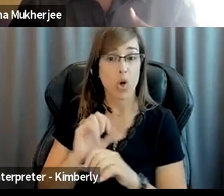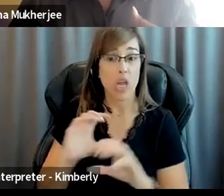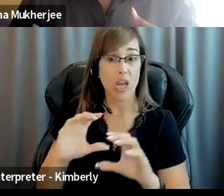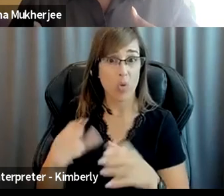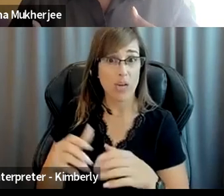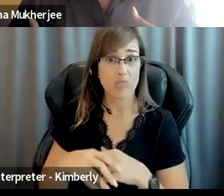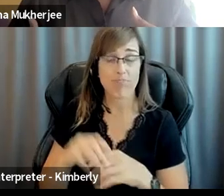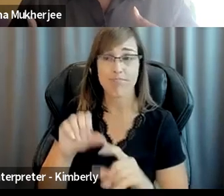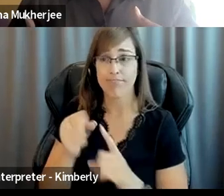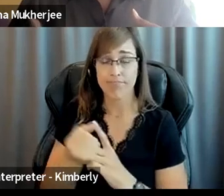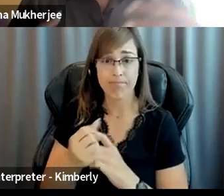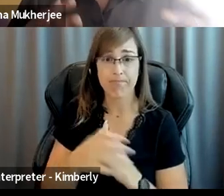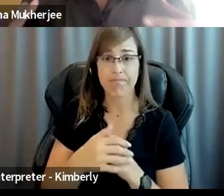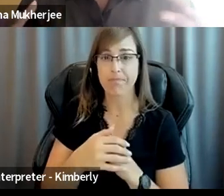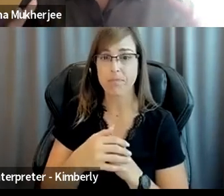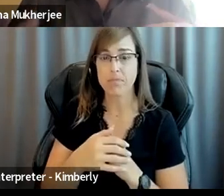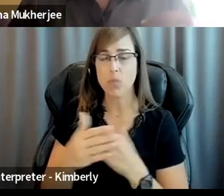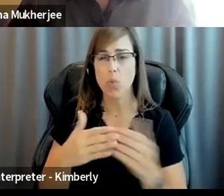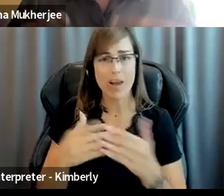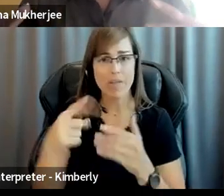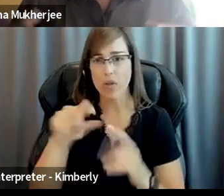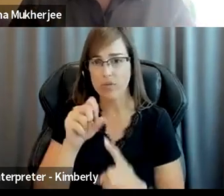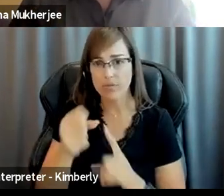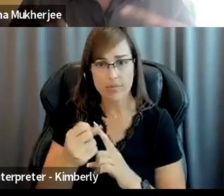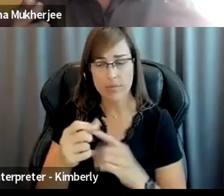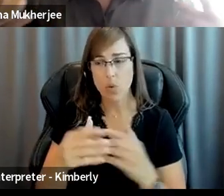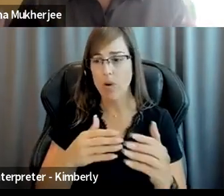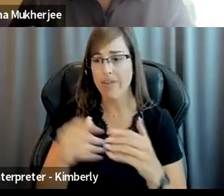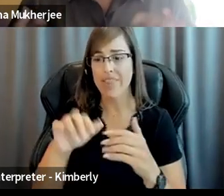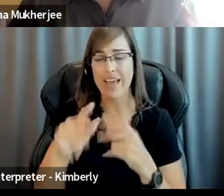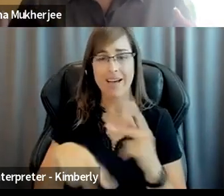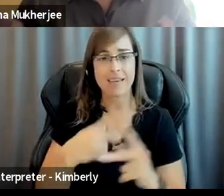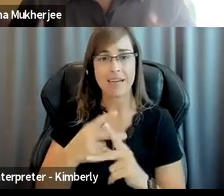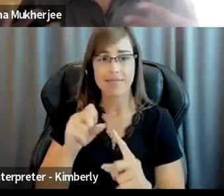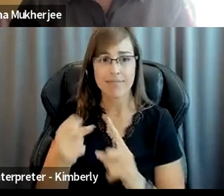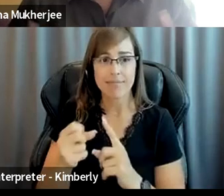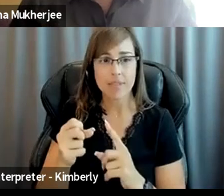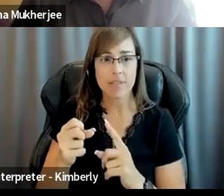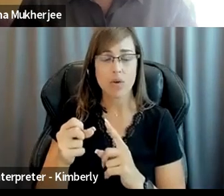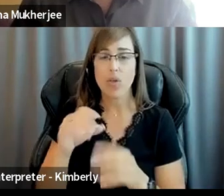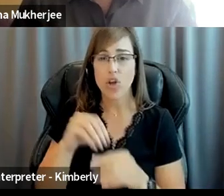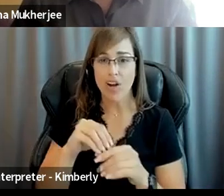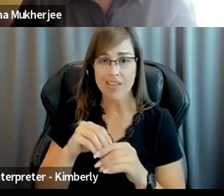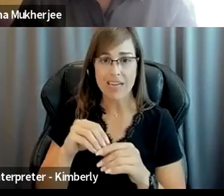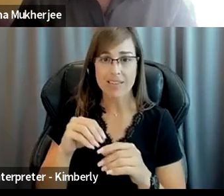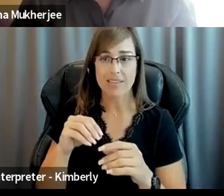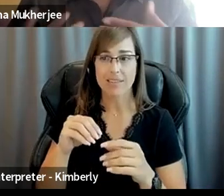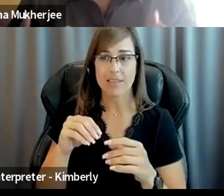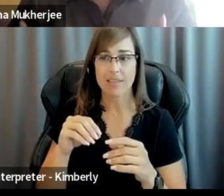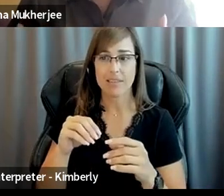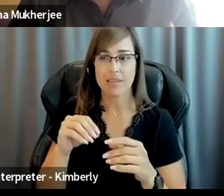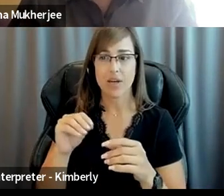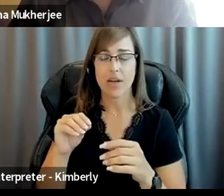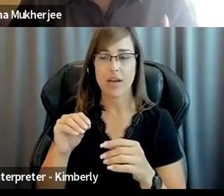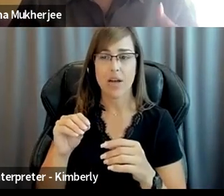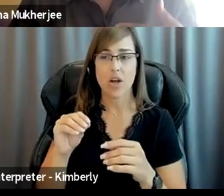arrangements, whatever those arrangements are, whatever those kind of like the arrangements around or the context around a person is, contributes